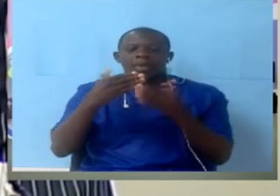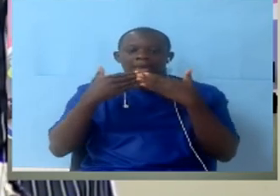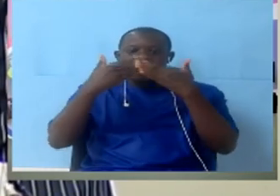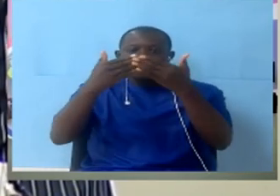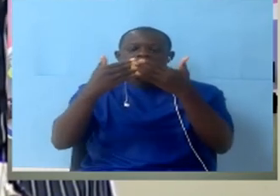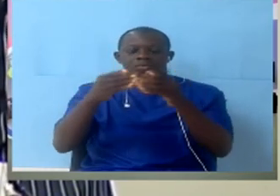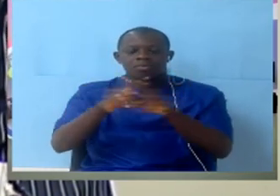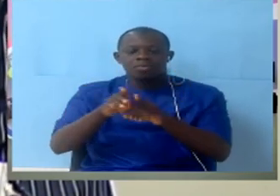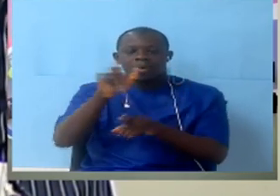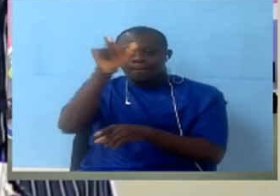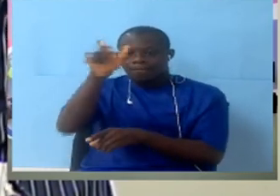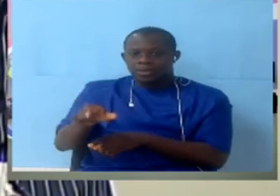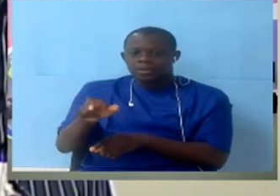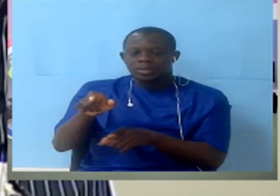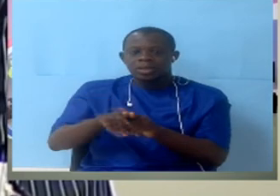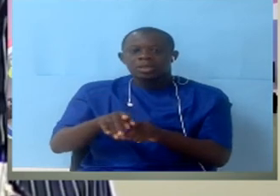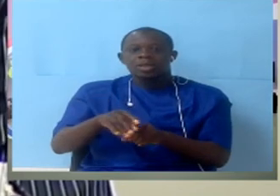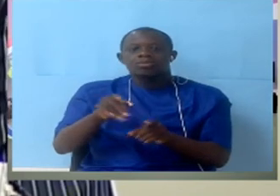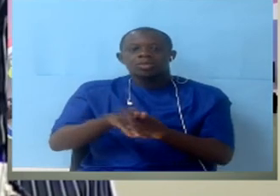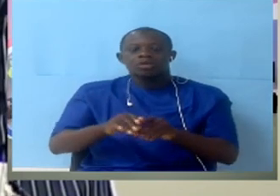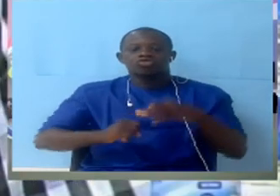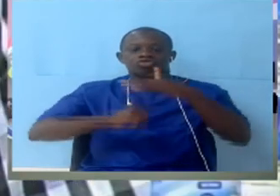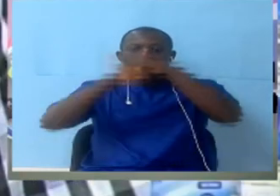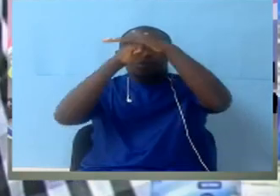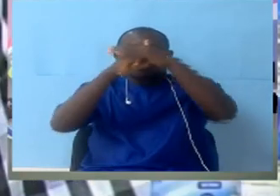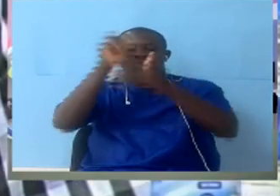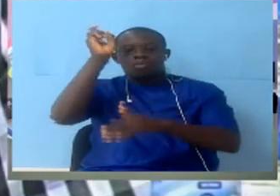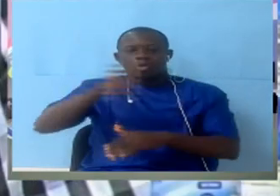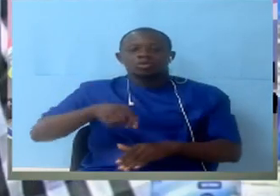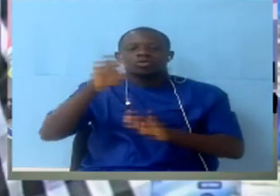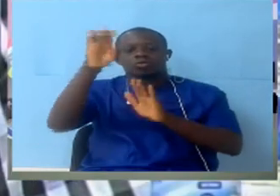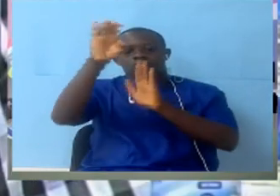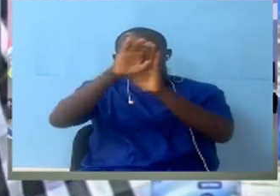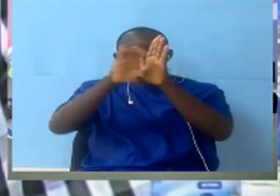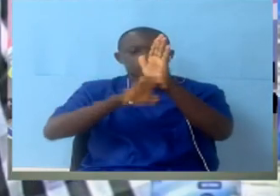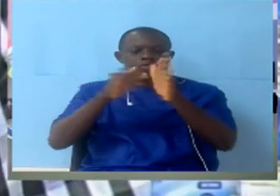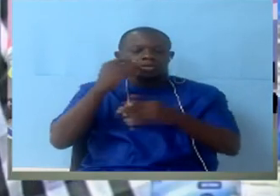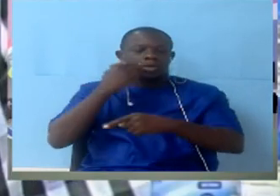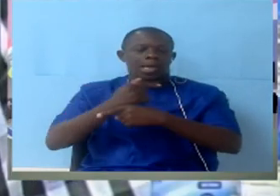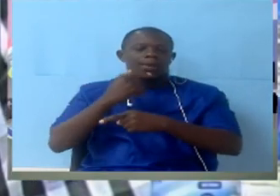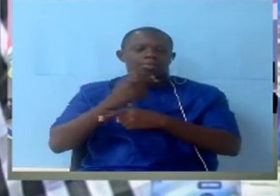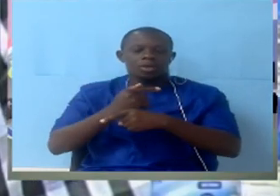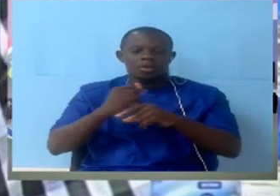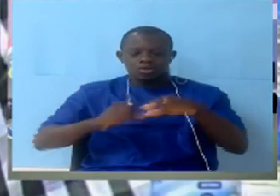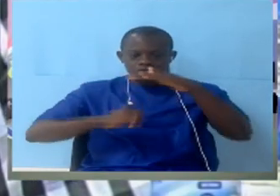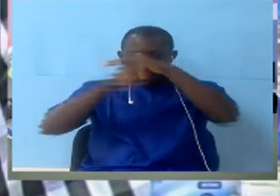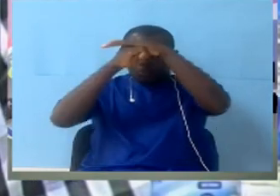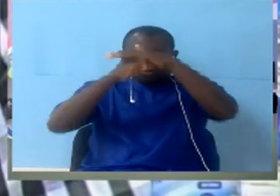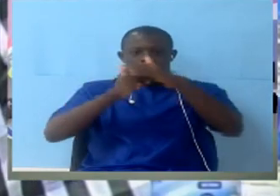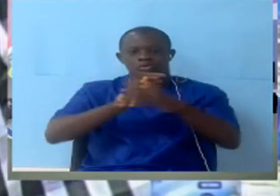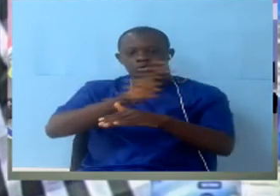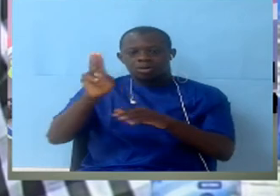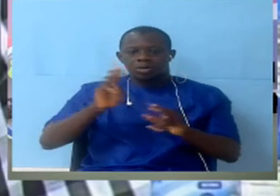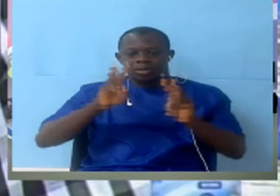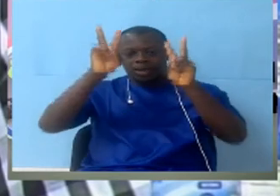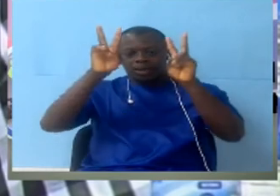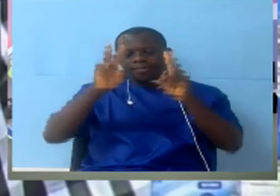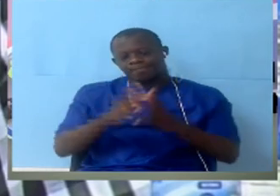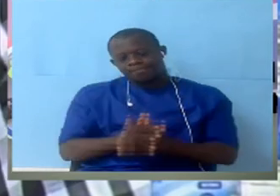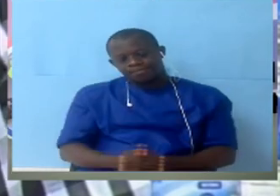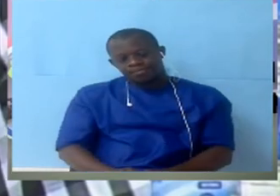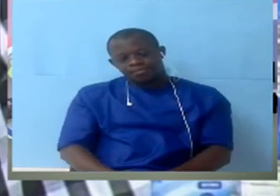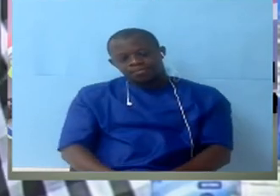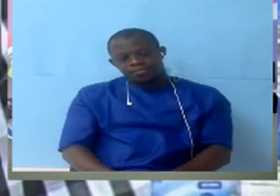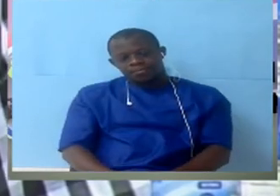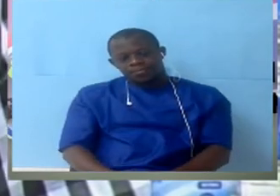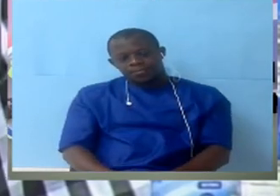the constitution of the republic? Yeah, silang green to malamena ene nying sojaro nye nyo soro soro me alonko ako itam